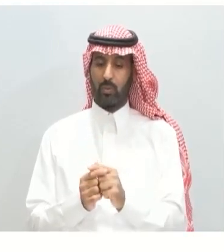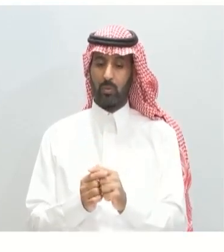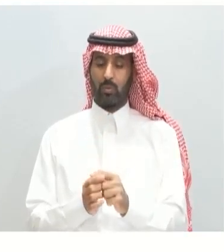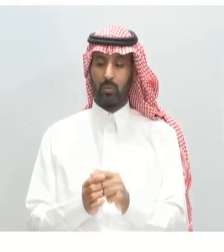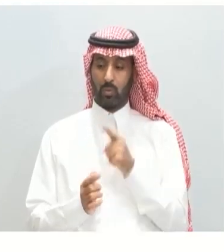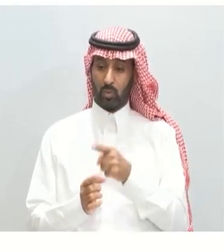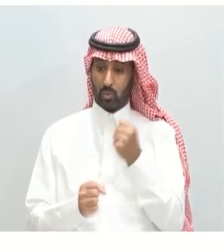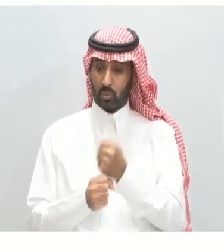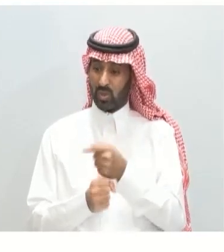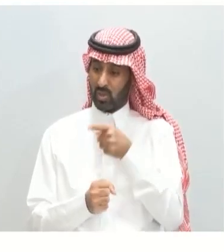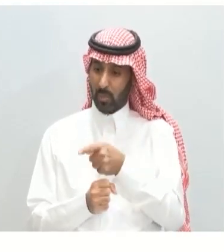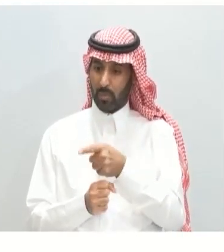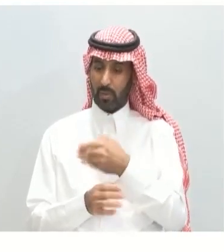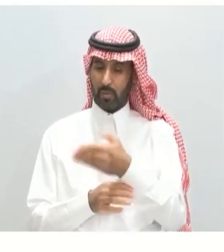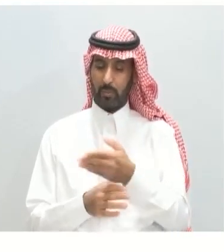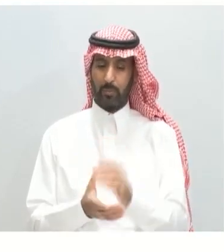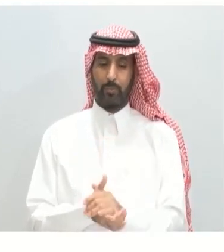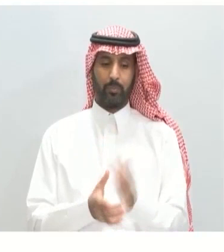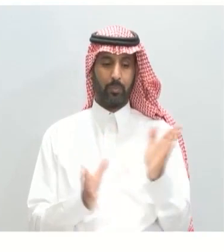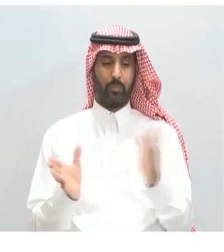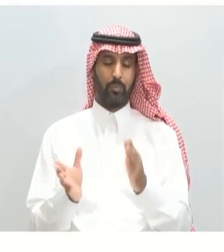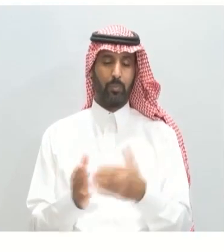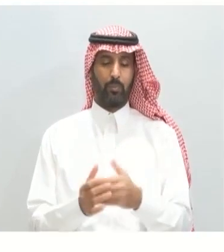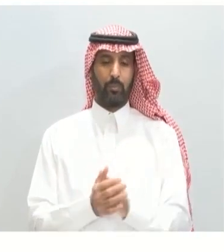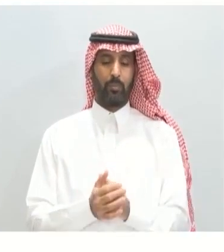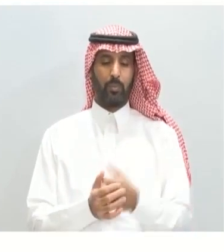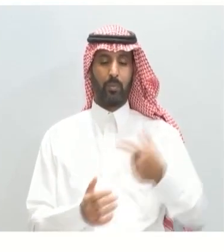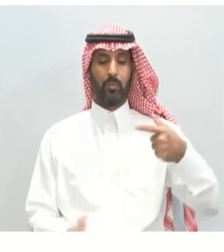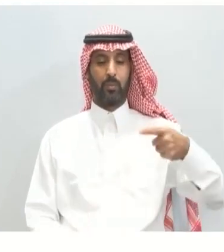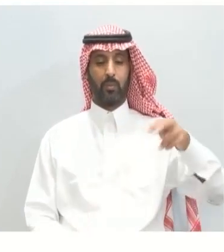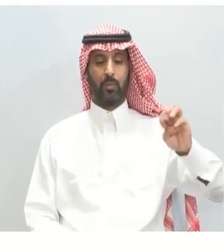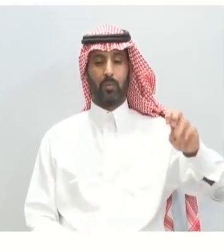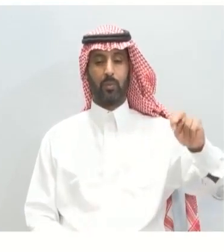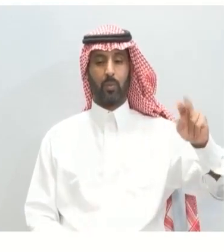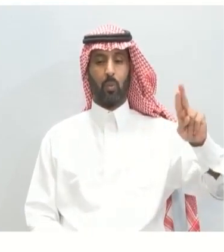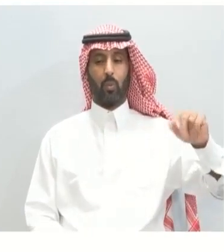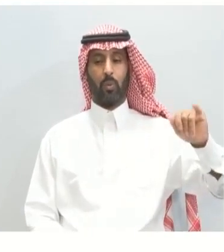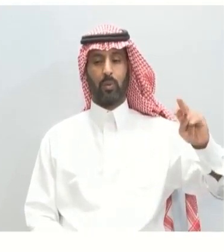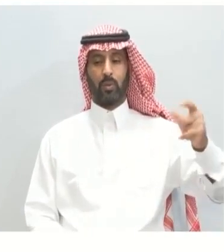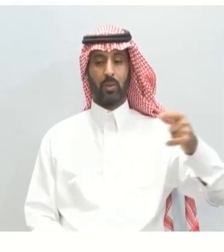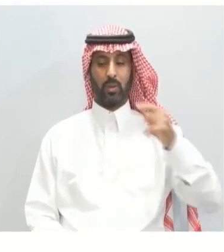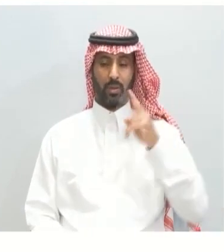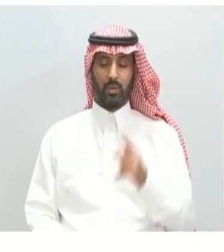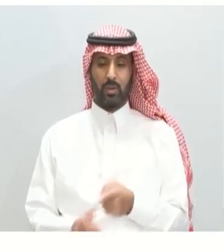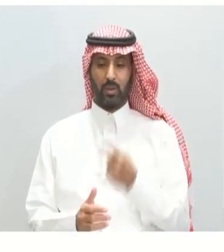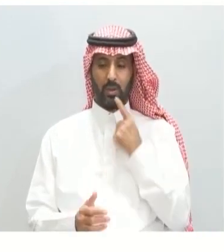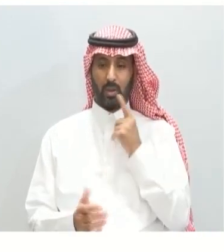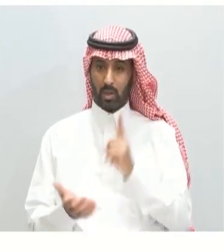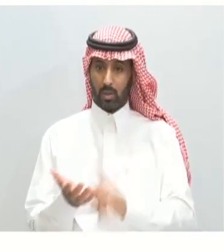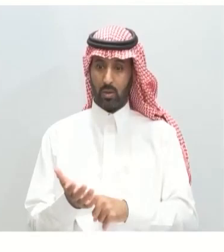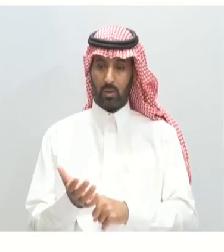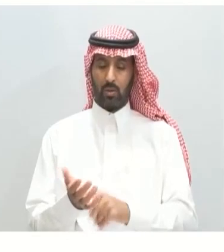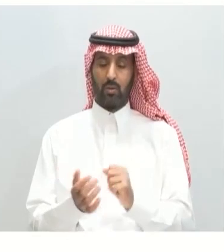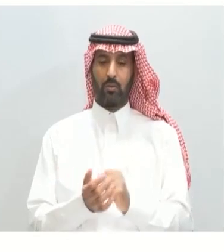make someone to do something. And the last one, genuine, goes with the letter A. Of course, genuine means real,